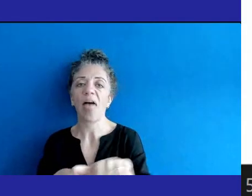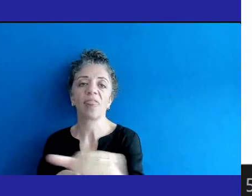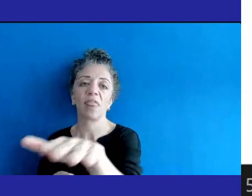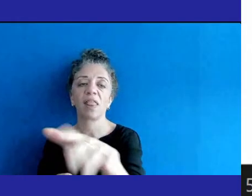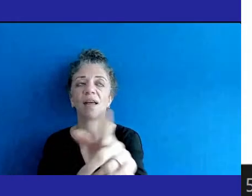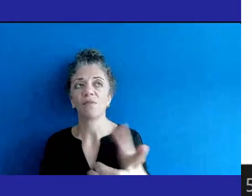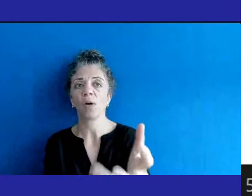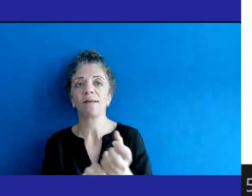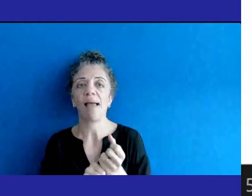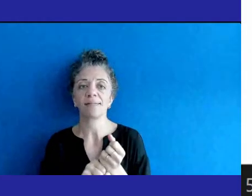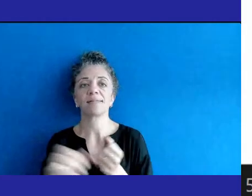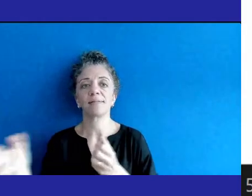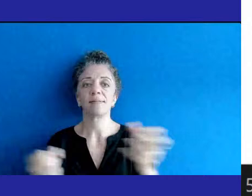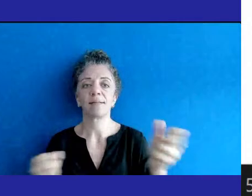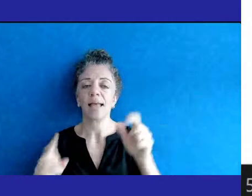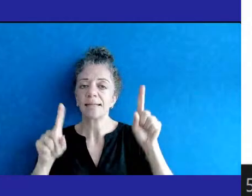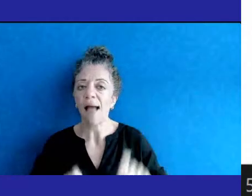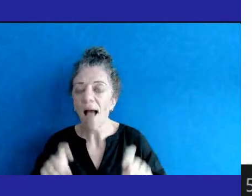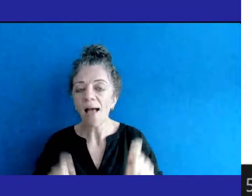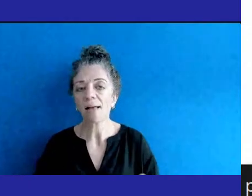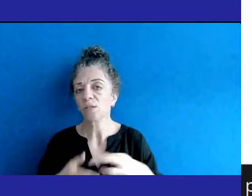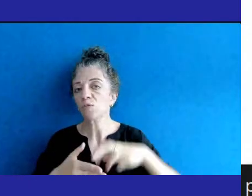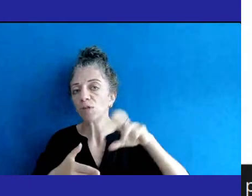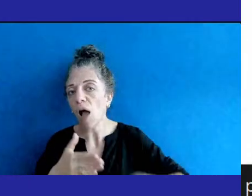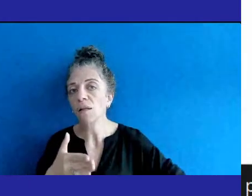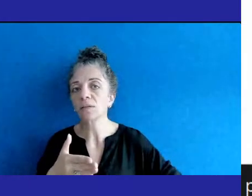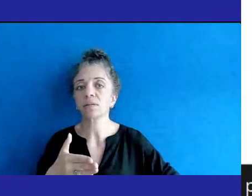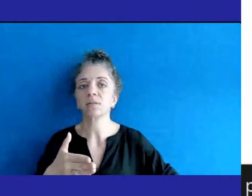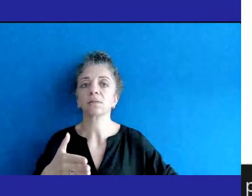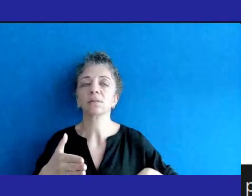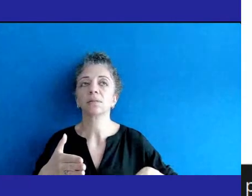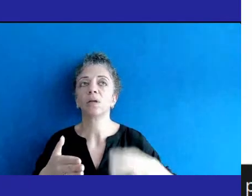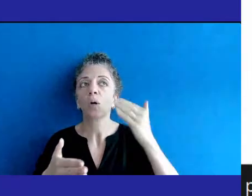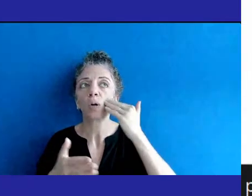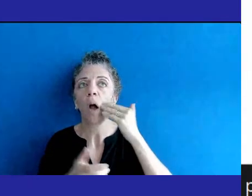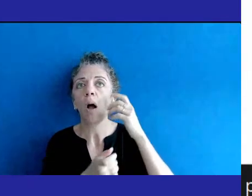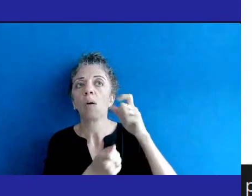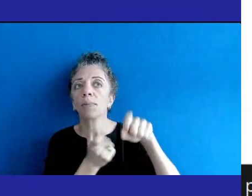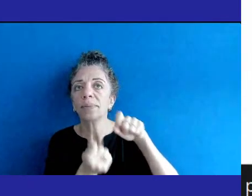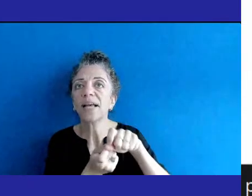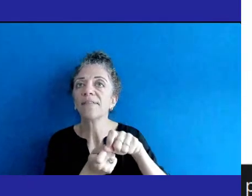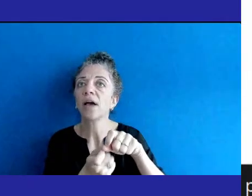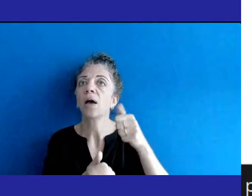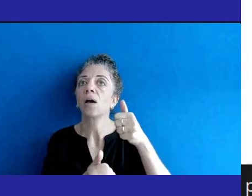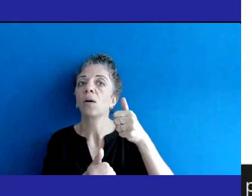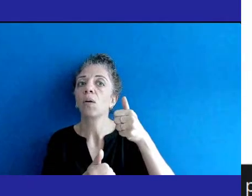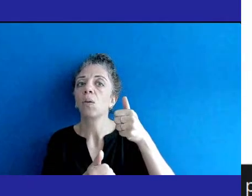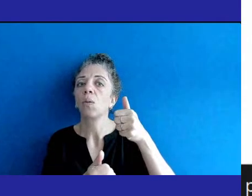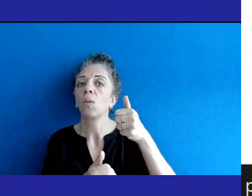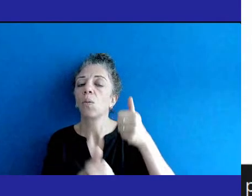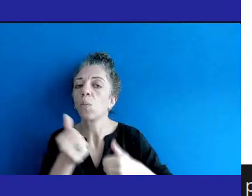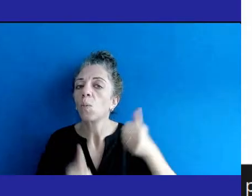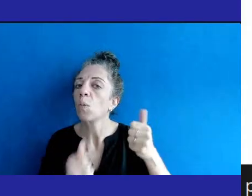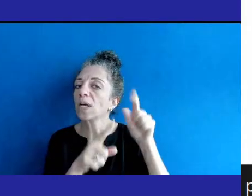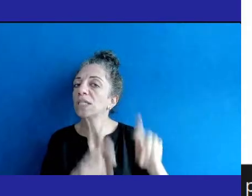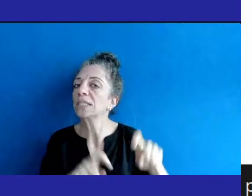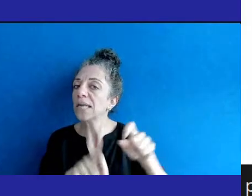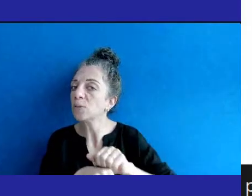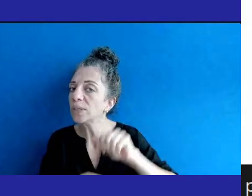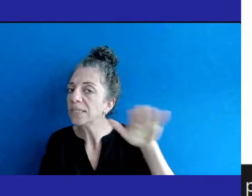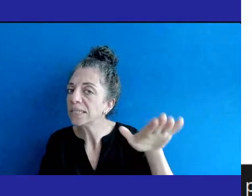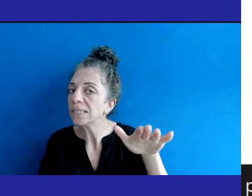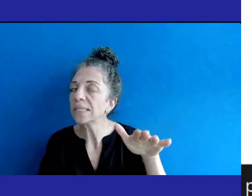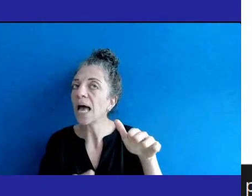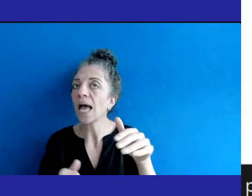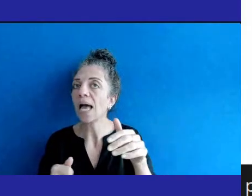many tests we send, for knowing what tests we send, and ultimately for billing insurance for those tests. So I